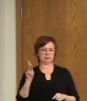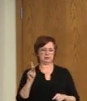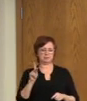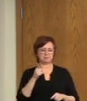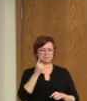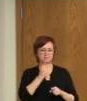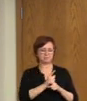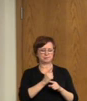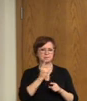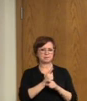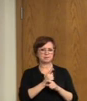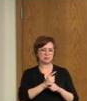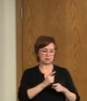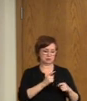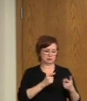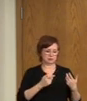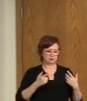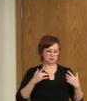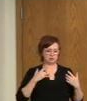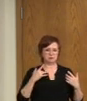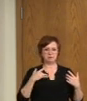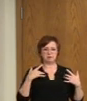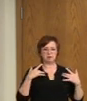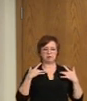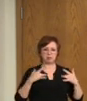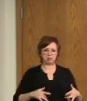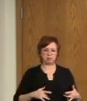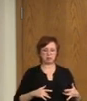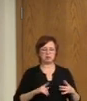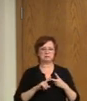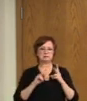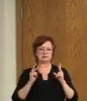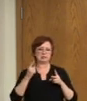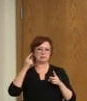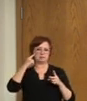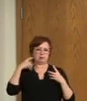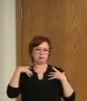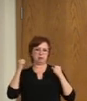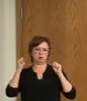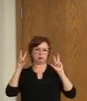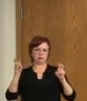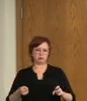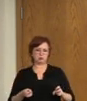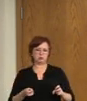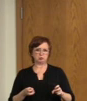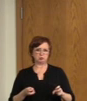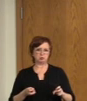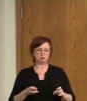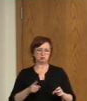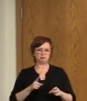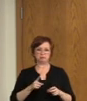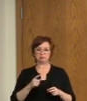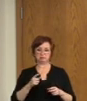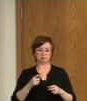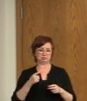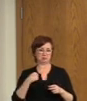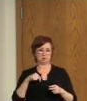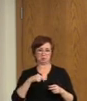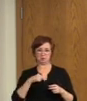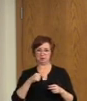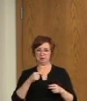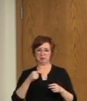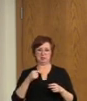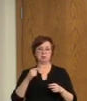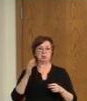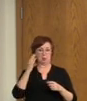the physical impact of COVID, and then there's the mental health side of things that is impacting us in ways that we probably haven't even been able to grasp